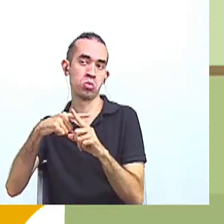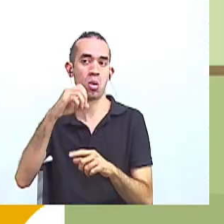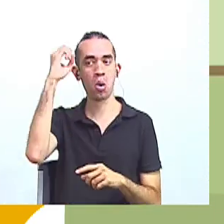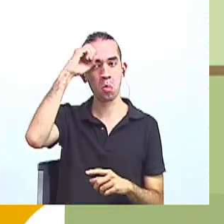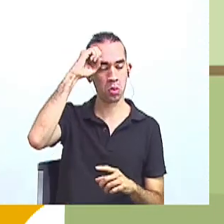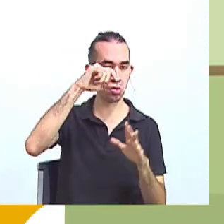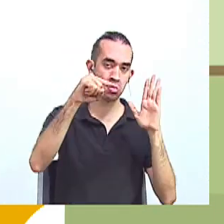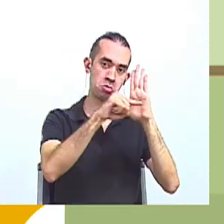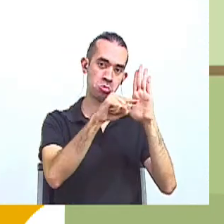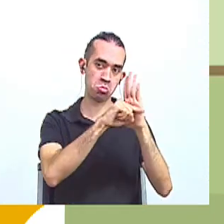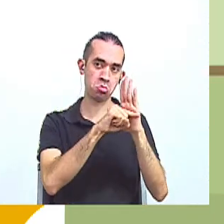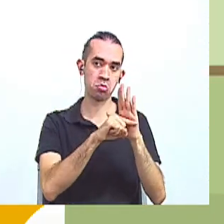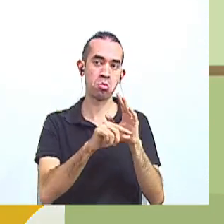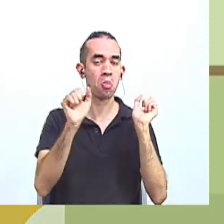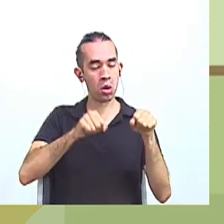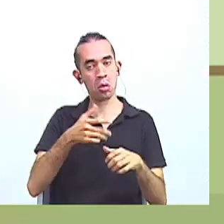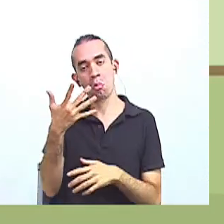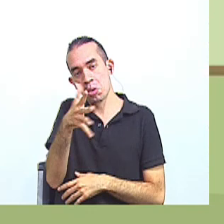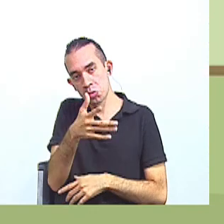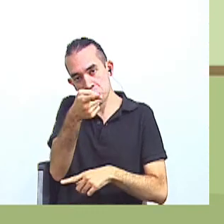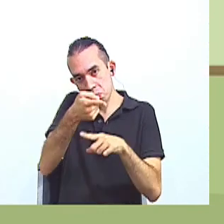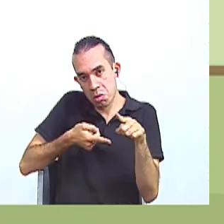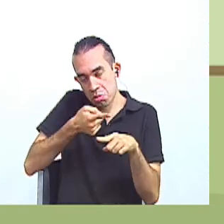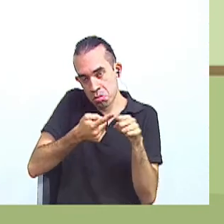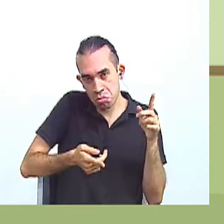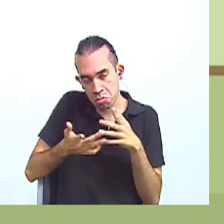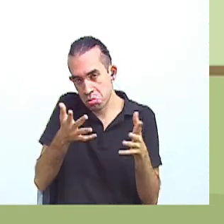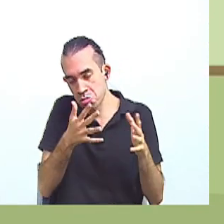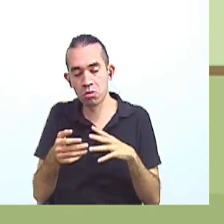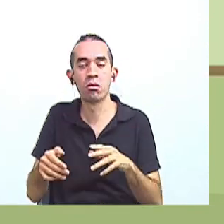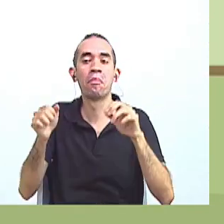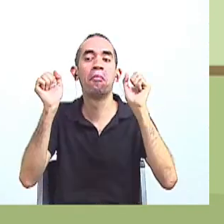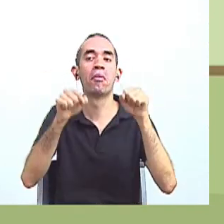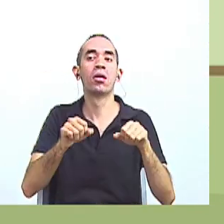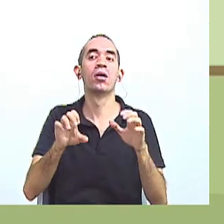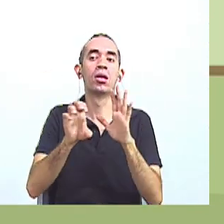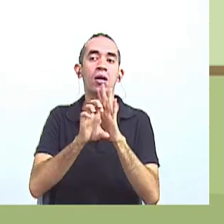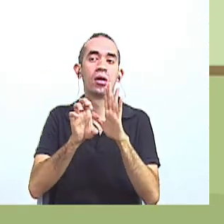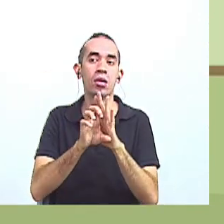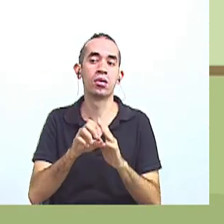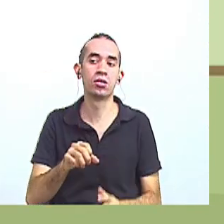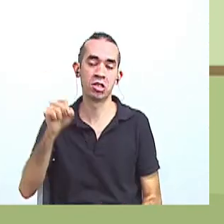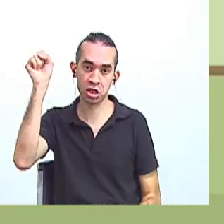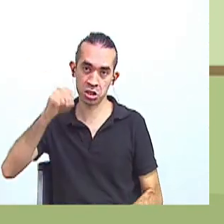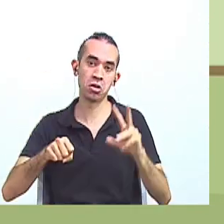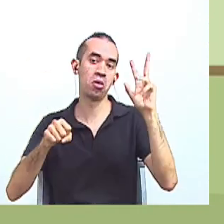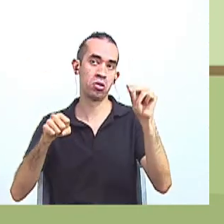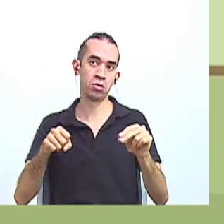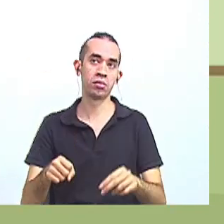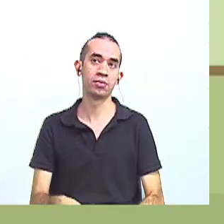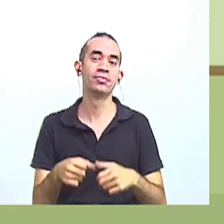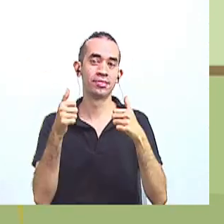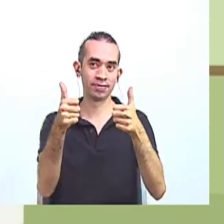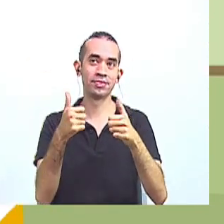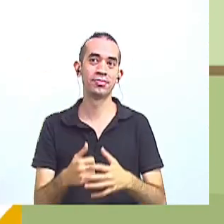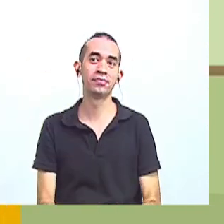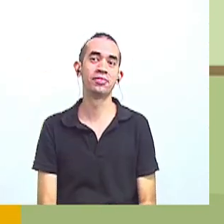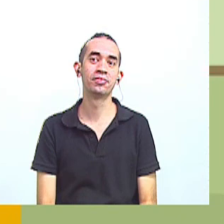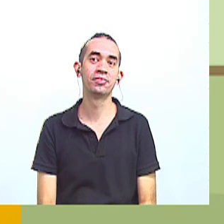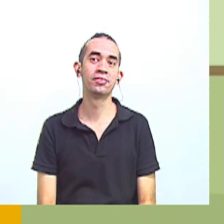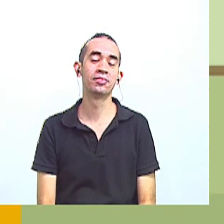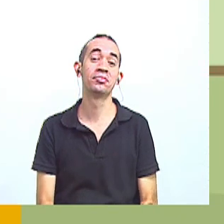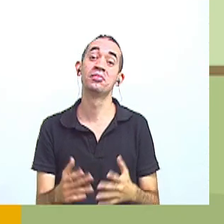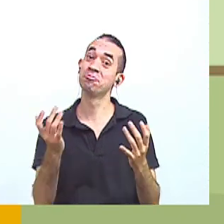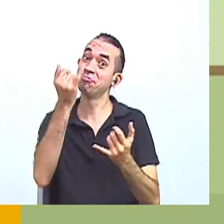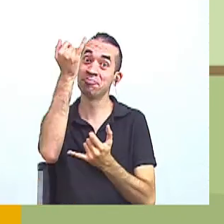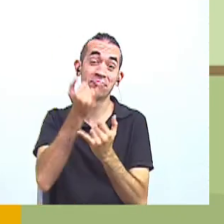be negative, can be in the middle. You can actually say yes or no. All right, we have come to the